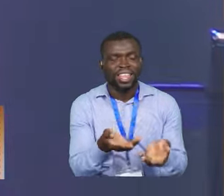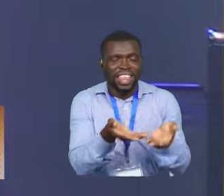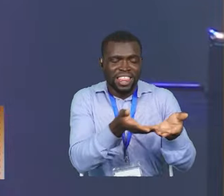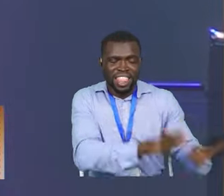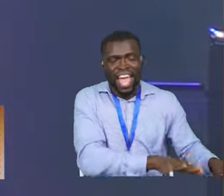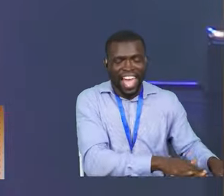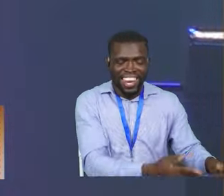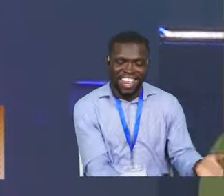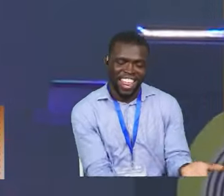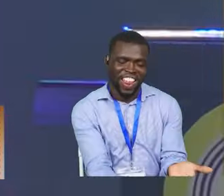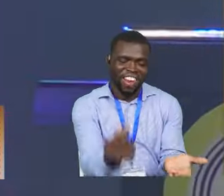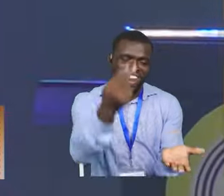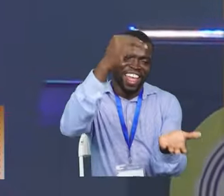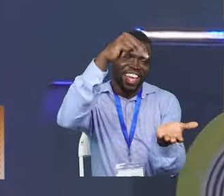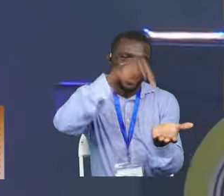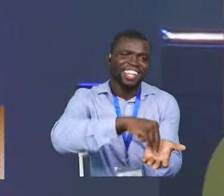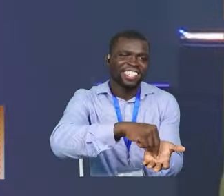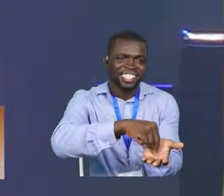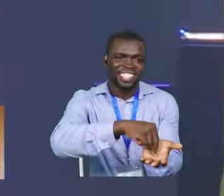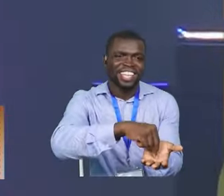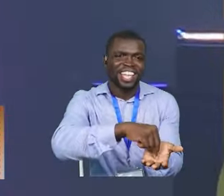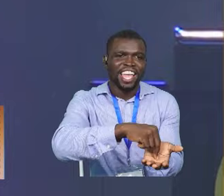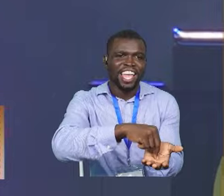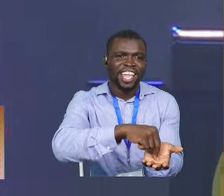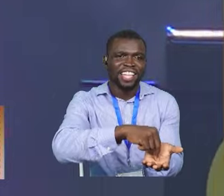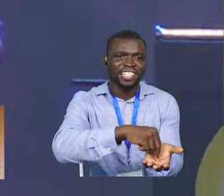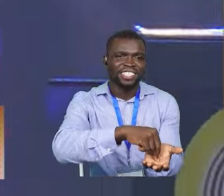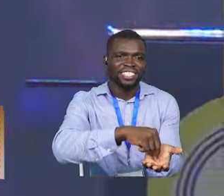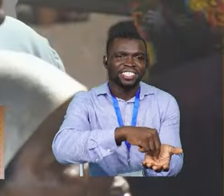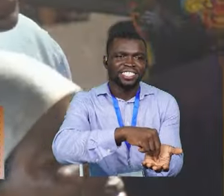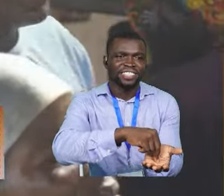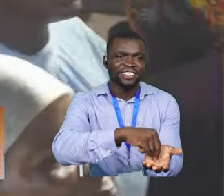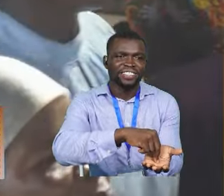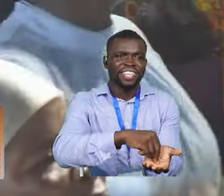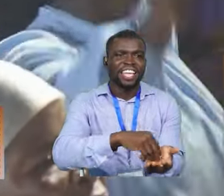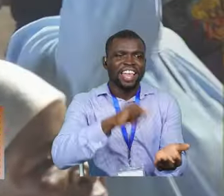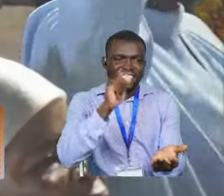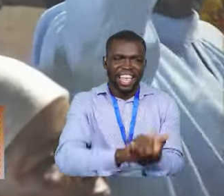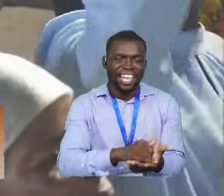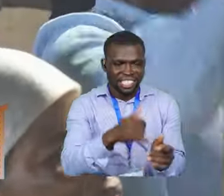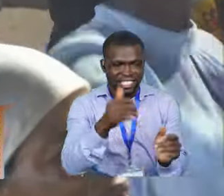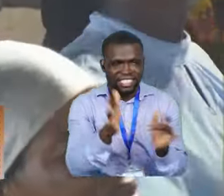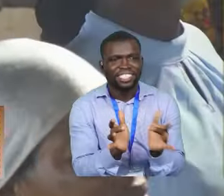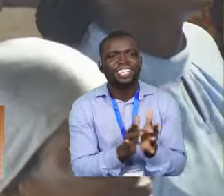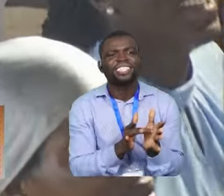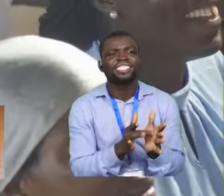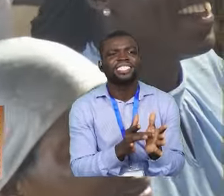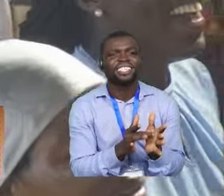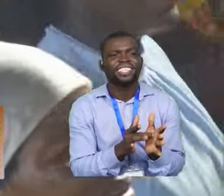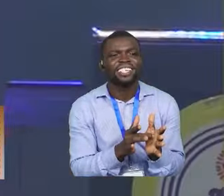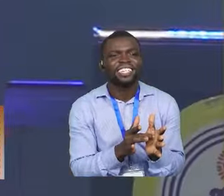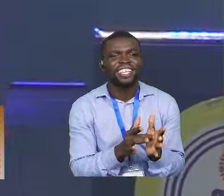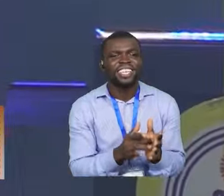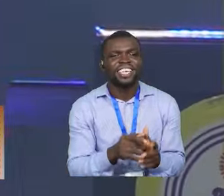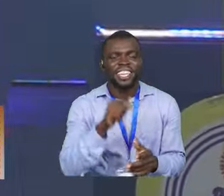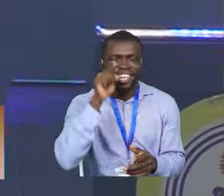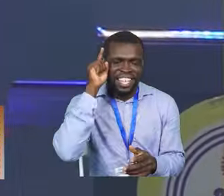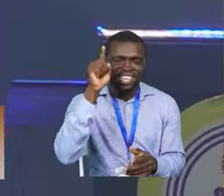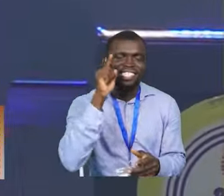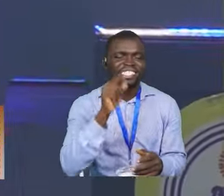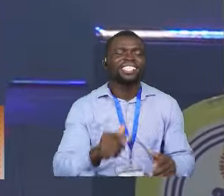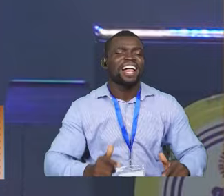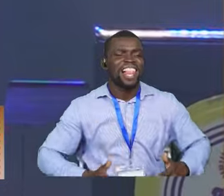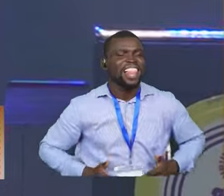and resurrected and resurrected in power, that Jesus, we've seen